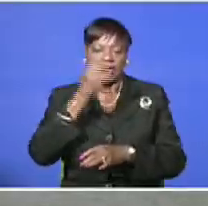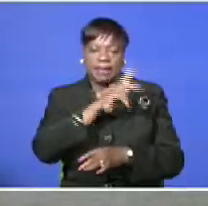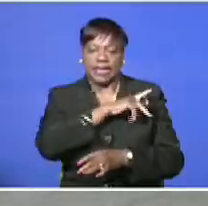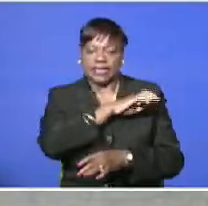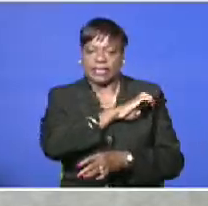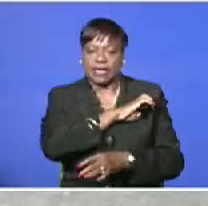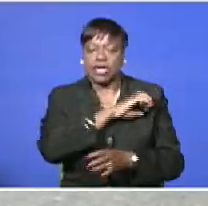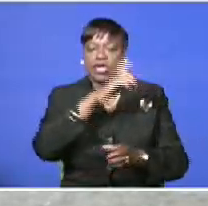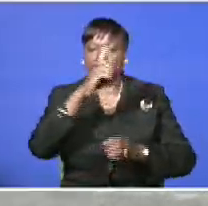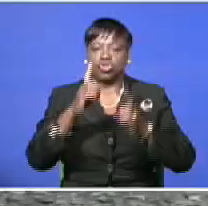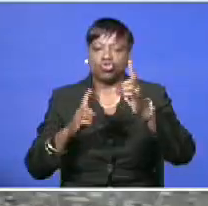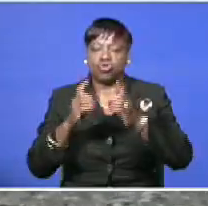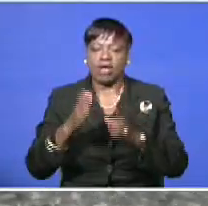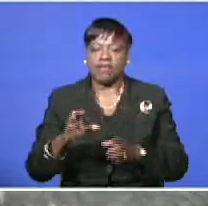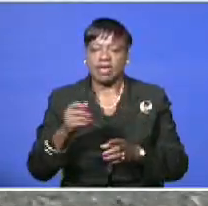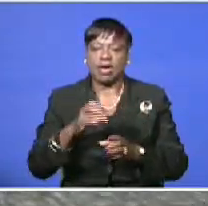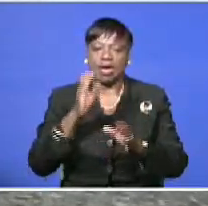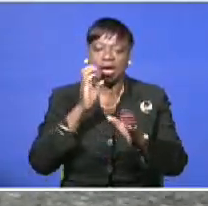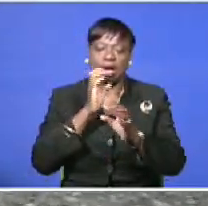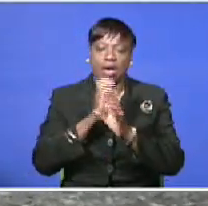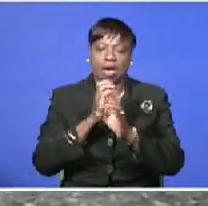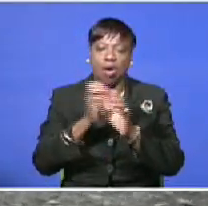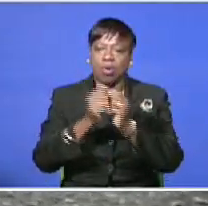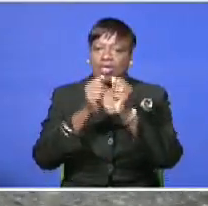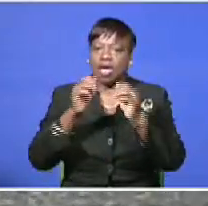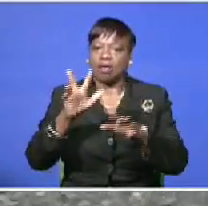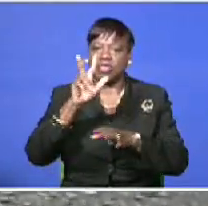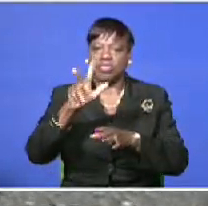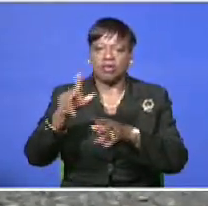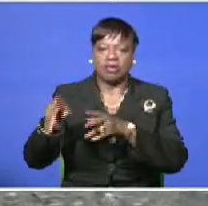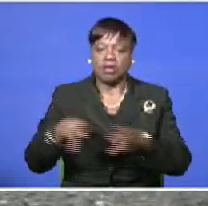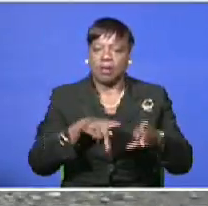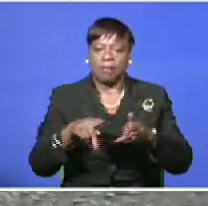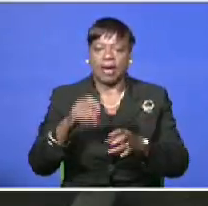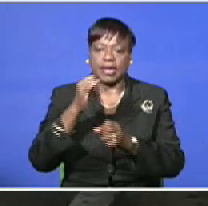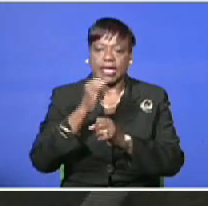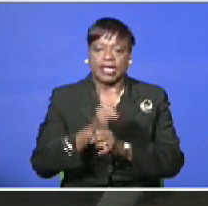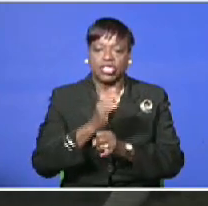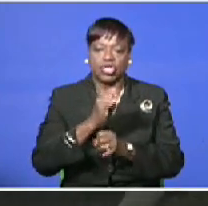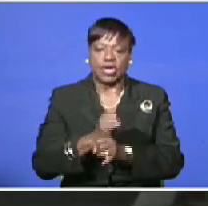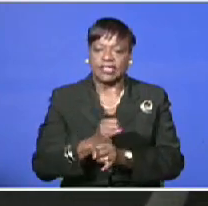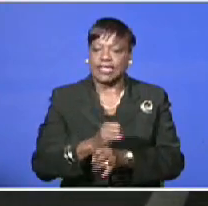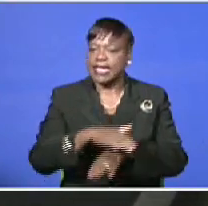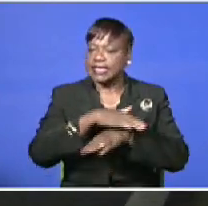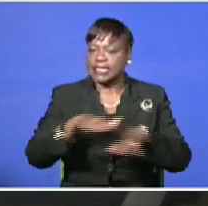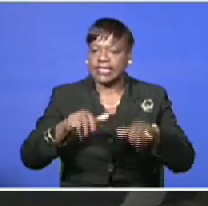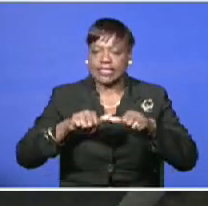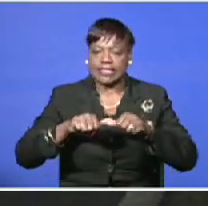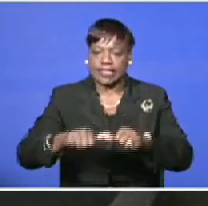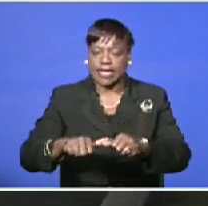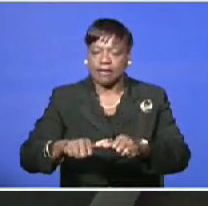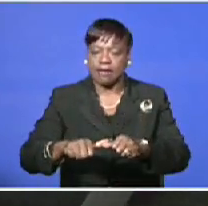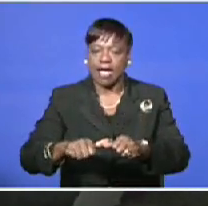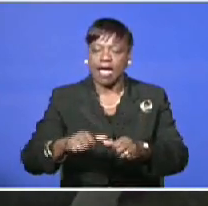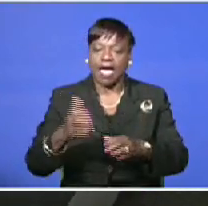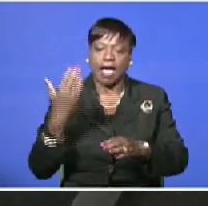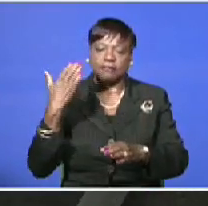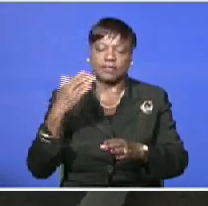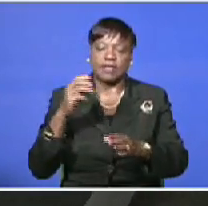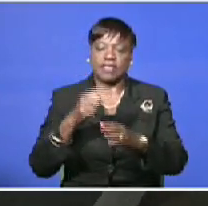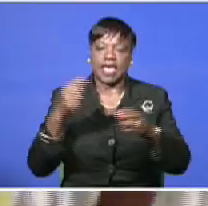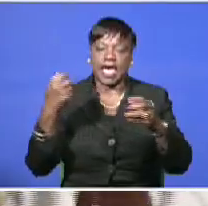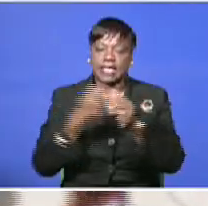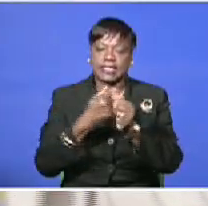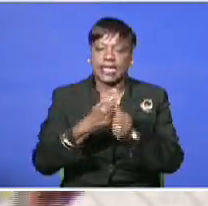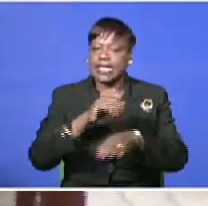vehicle without third-party insurance, failing to remain stationary after an accident, and failing to report a traffic accident